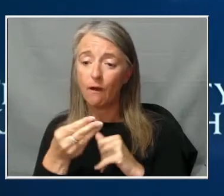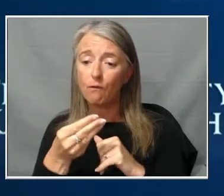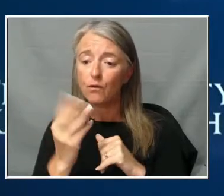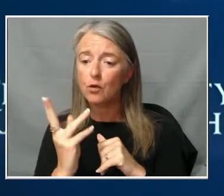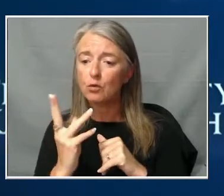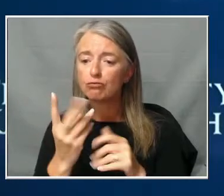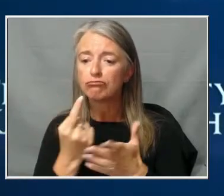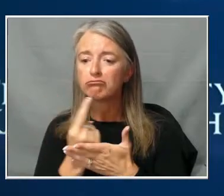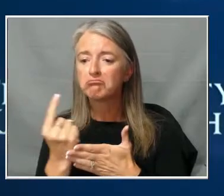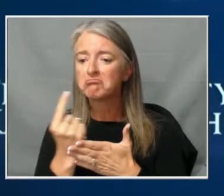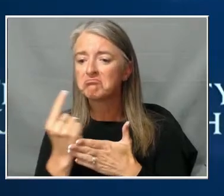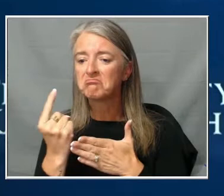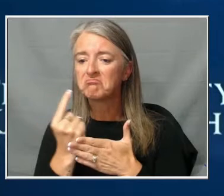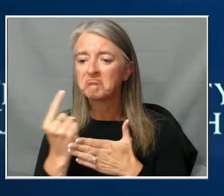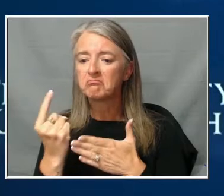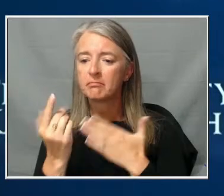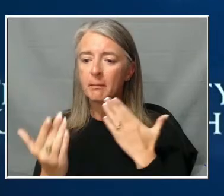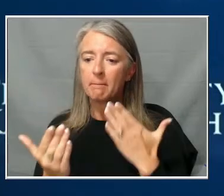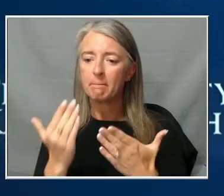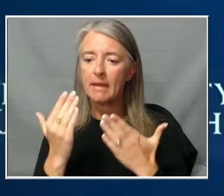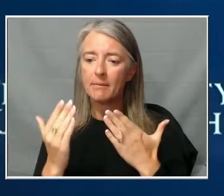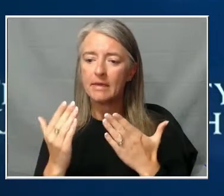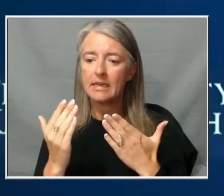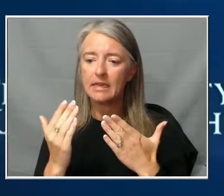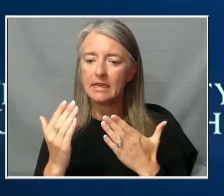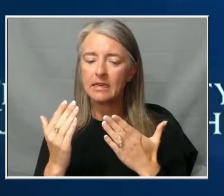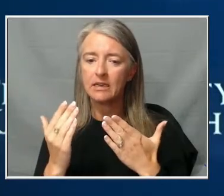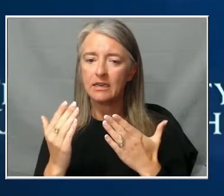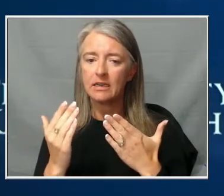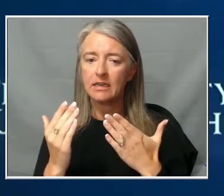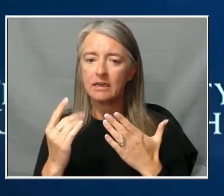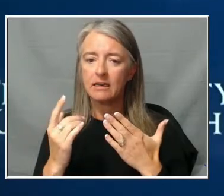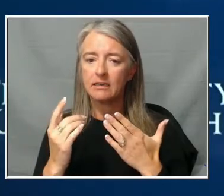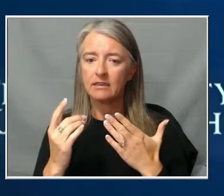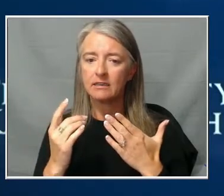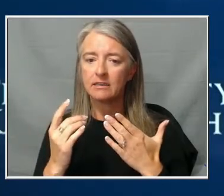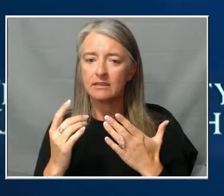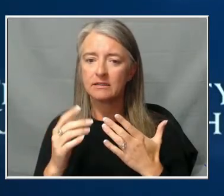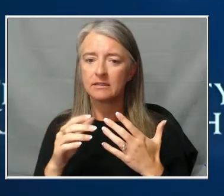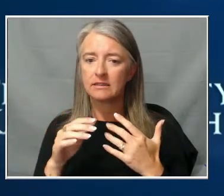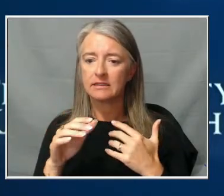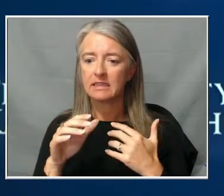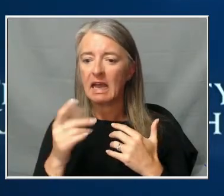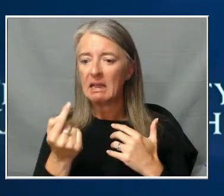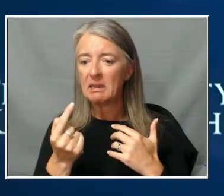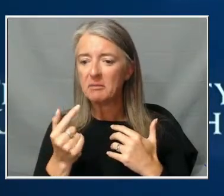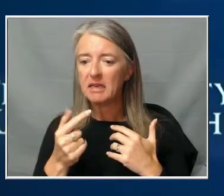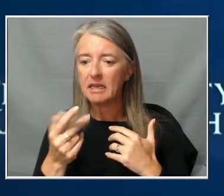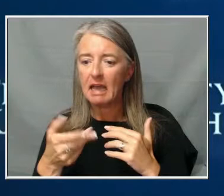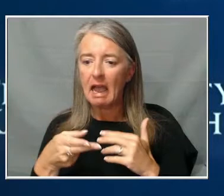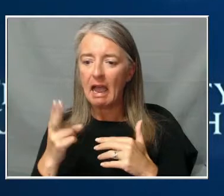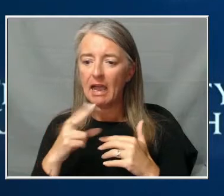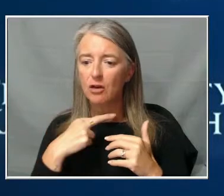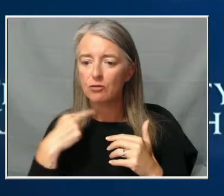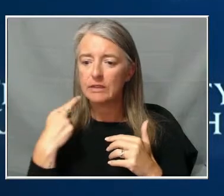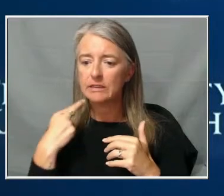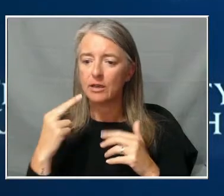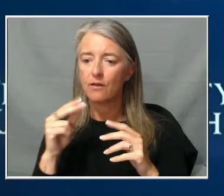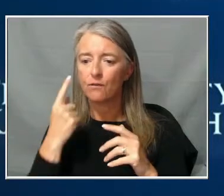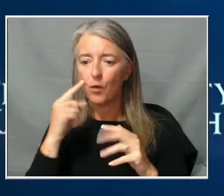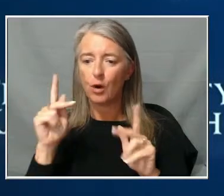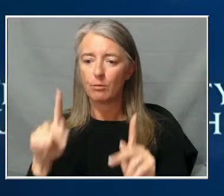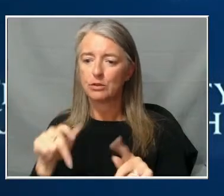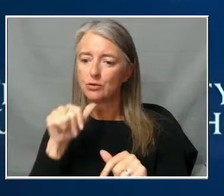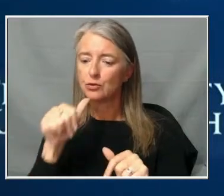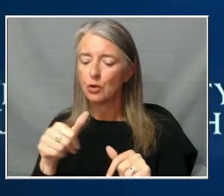week, it may be conceivable that they're at slightly higher risk than someone who doesn't drink. But all of life